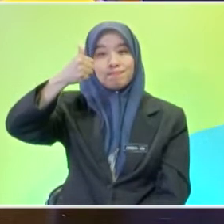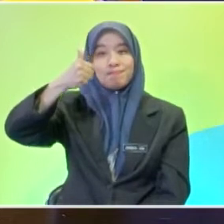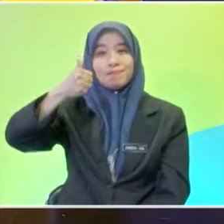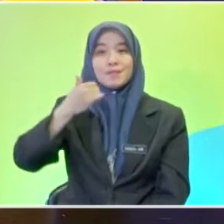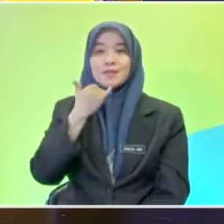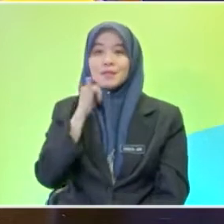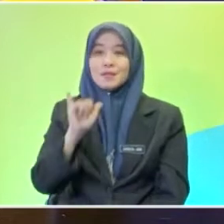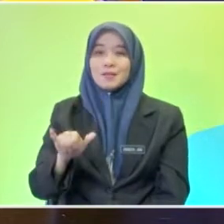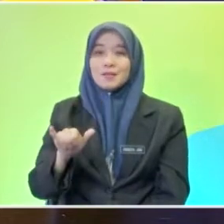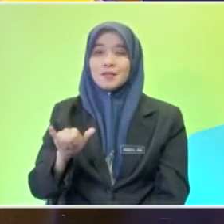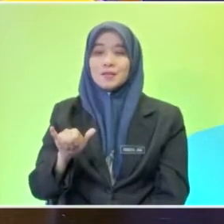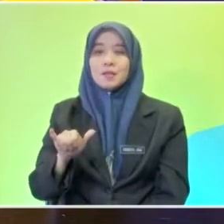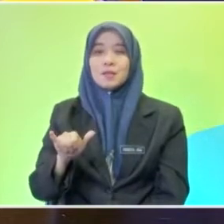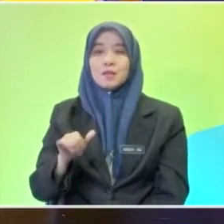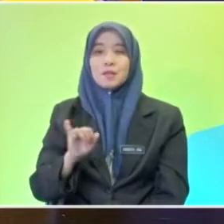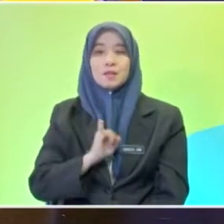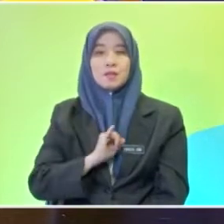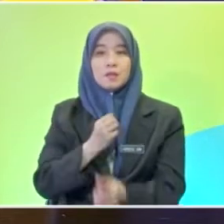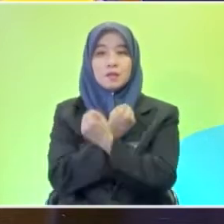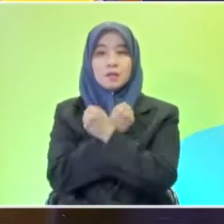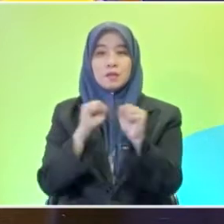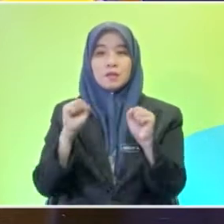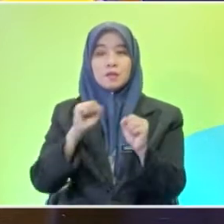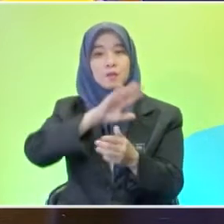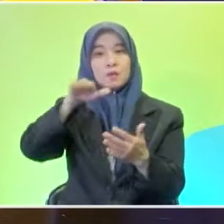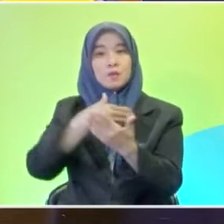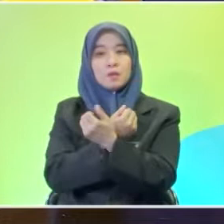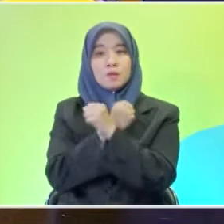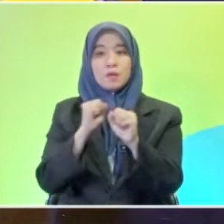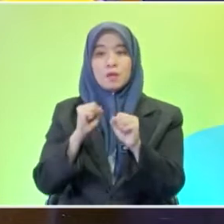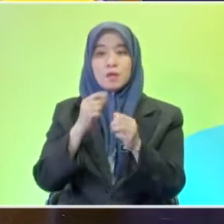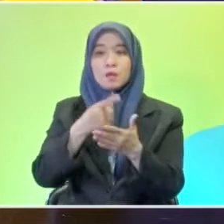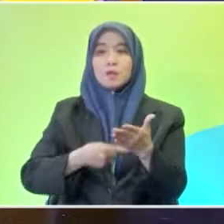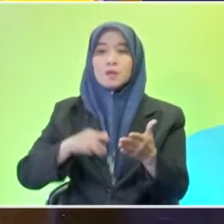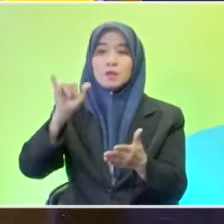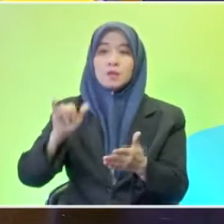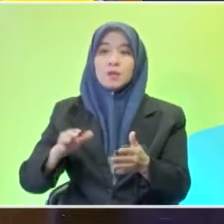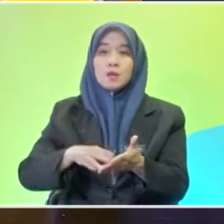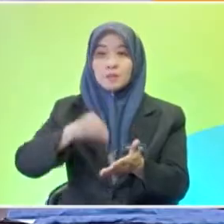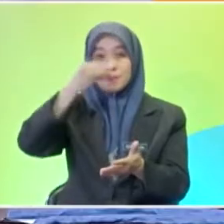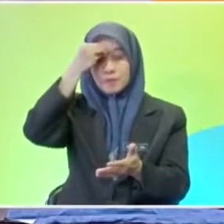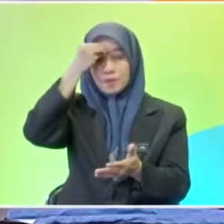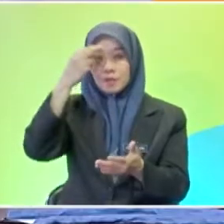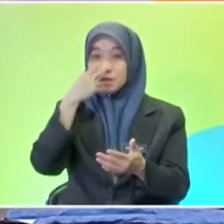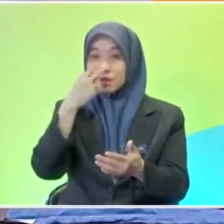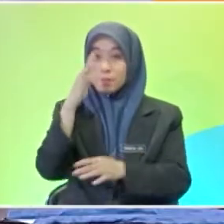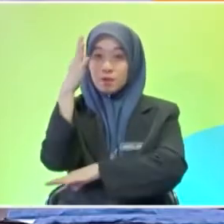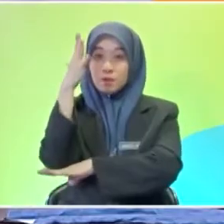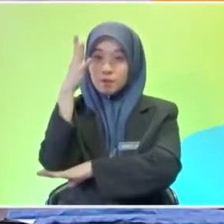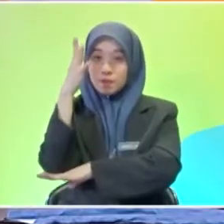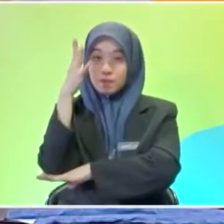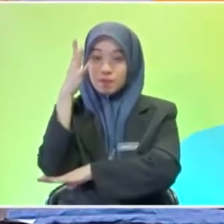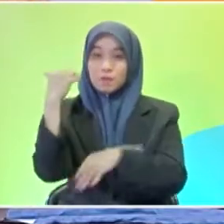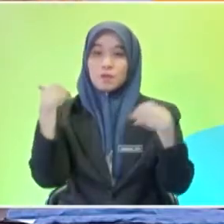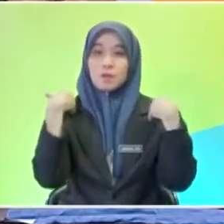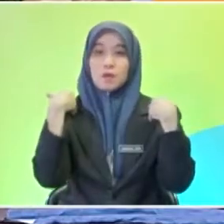Yes! Okay, I'm ready, you're ready. So, teacher, what are we going to learn today? I see some trees on the table. I see